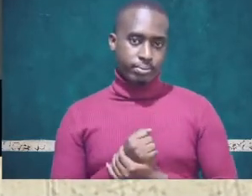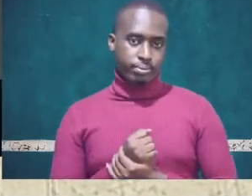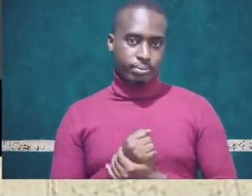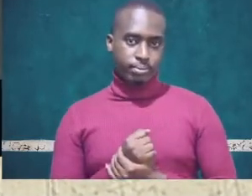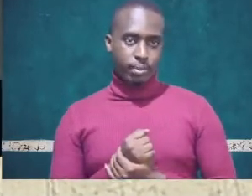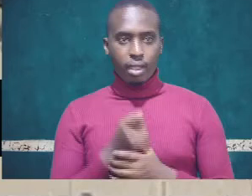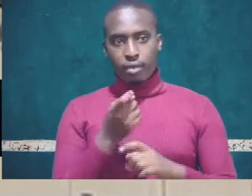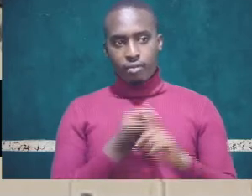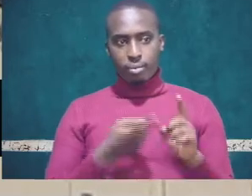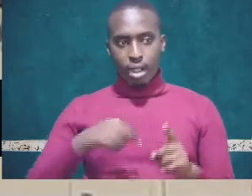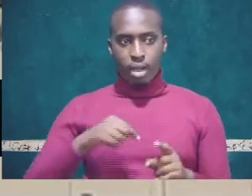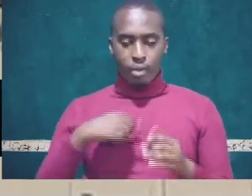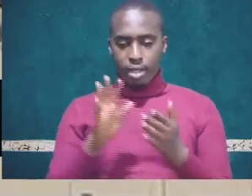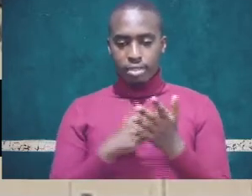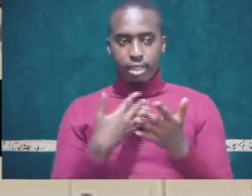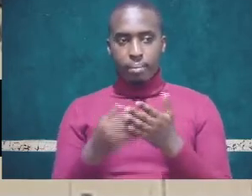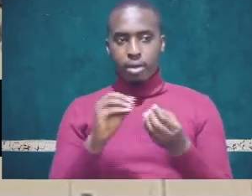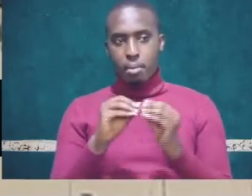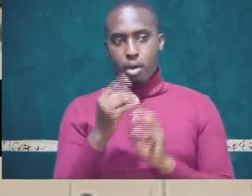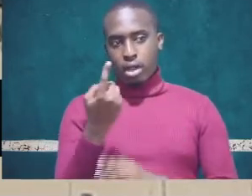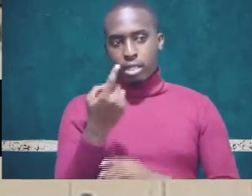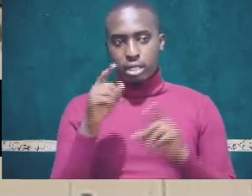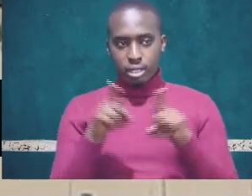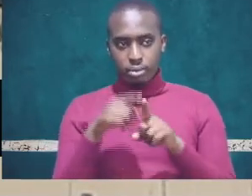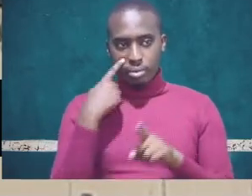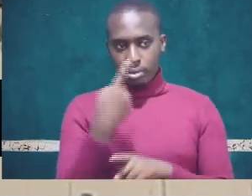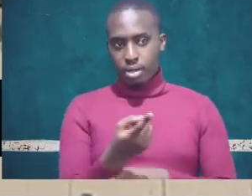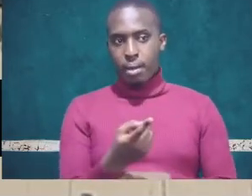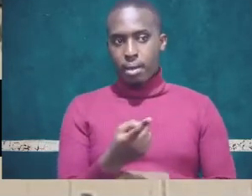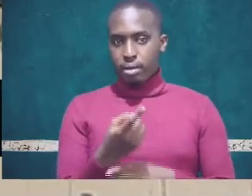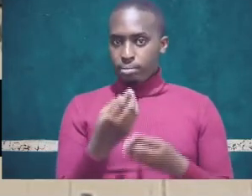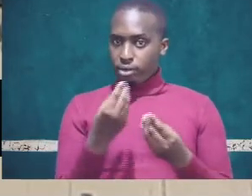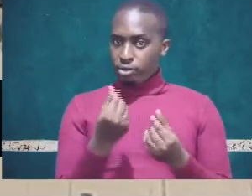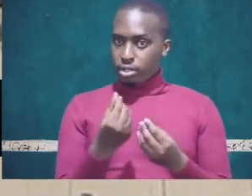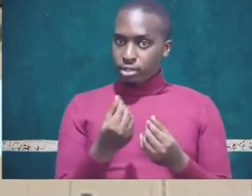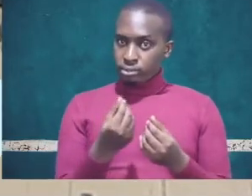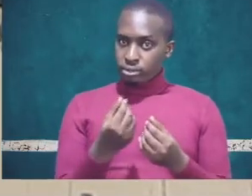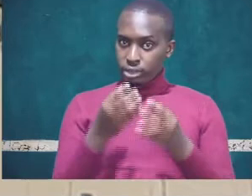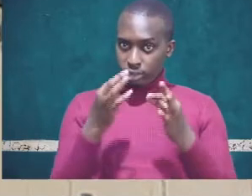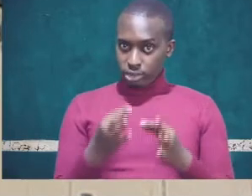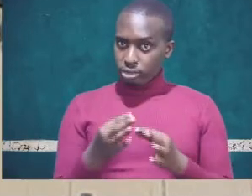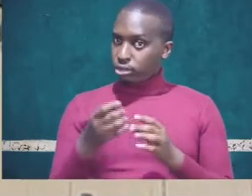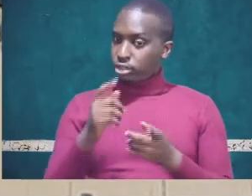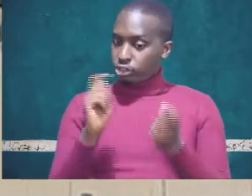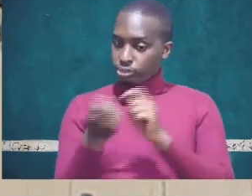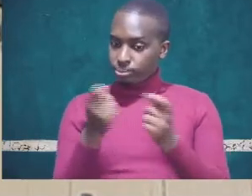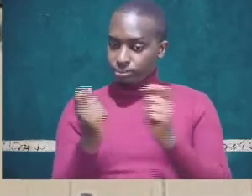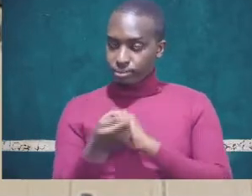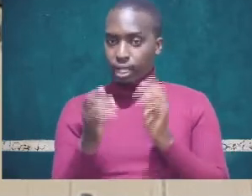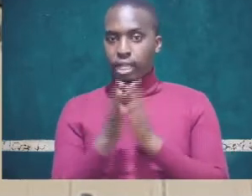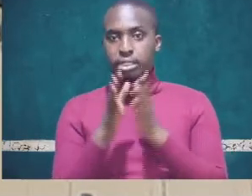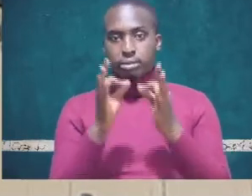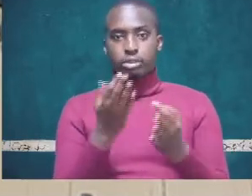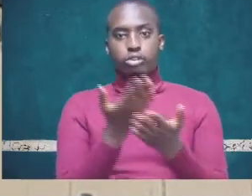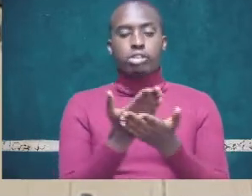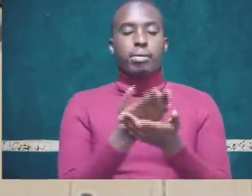that from our schedule number 1, as you can check. Prices or the price of the commodity is changing and quantity